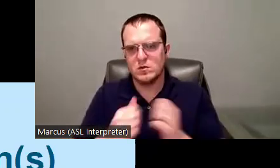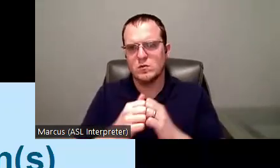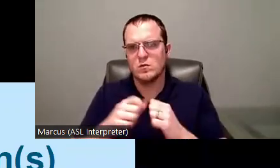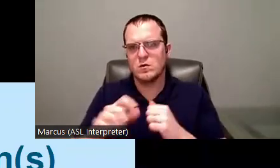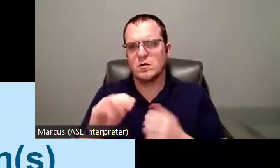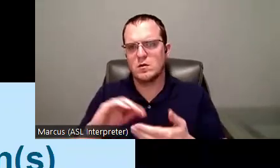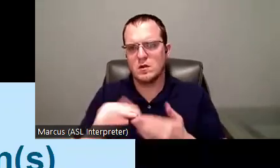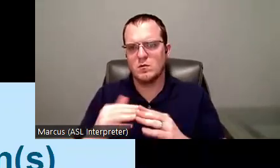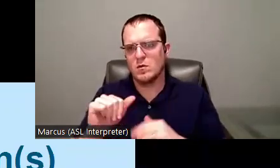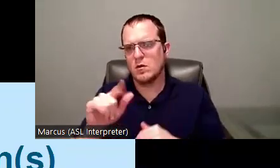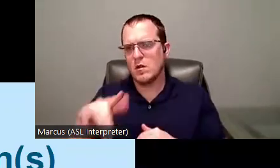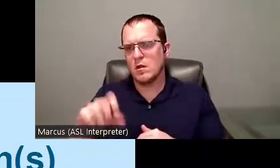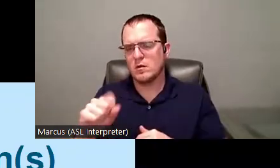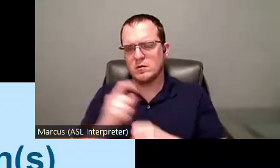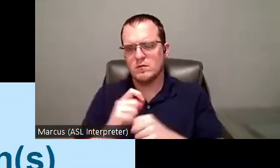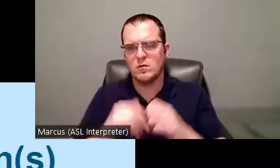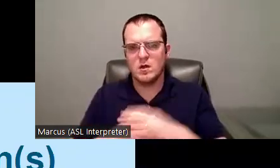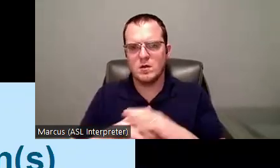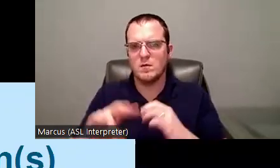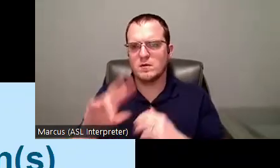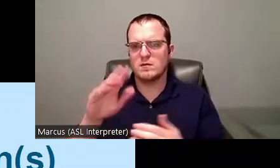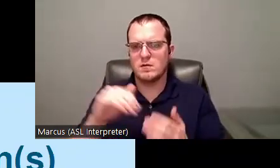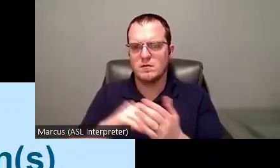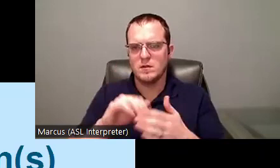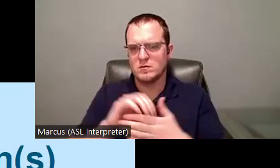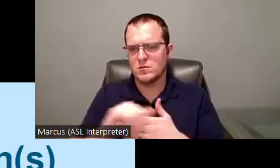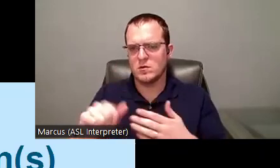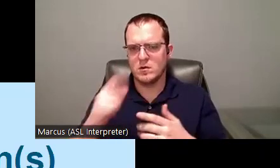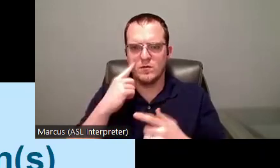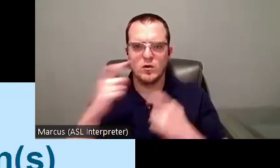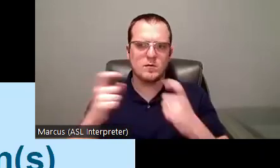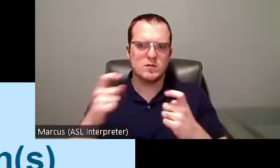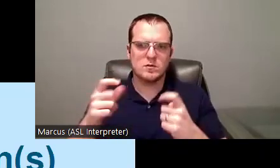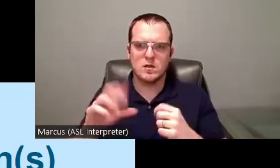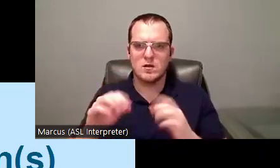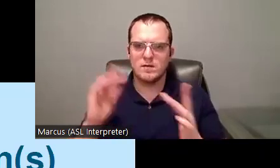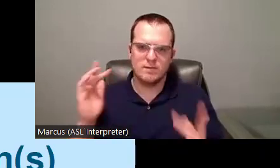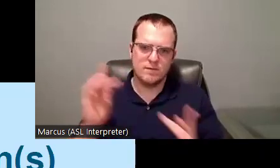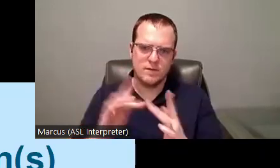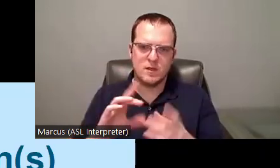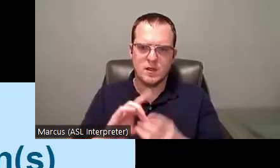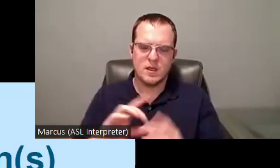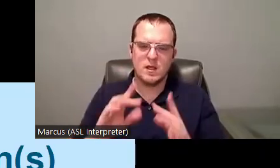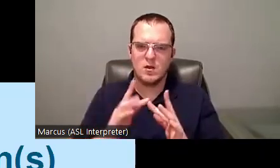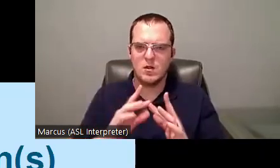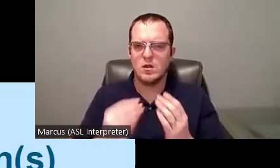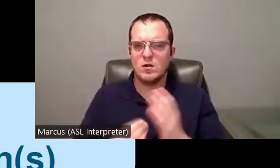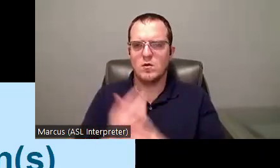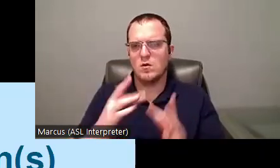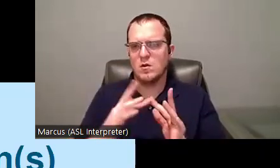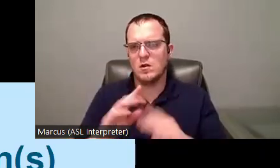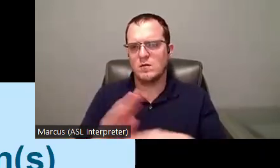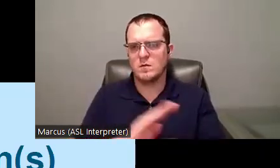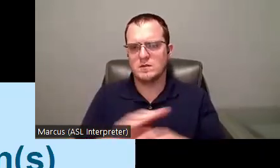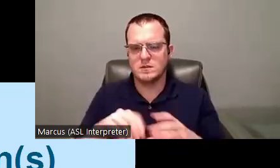Neighborhood Allies for up to $75,000 for the administration of the program for businesses within the city